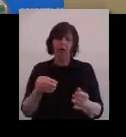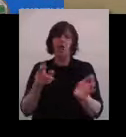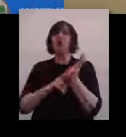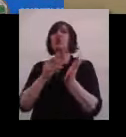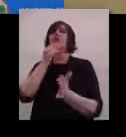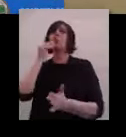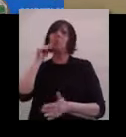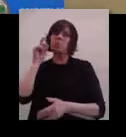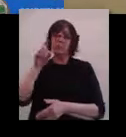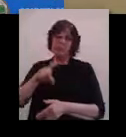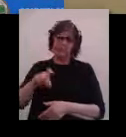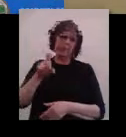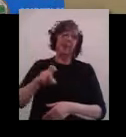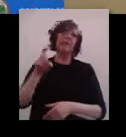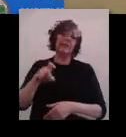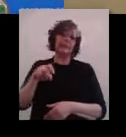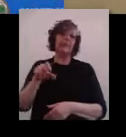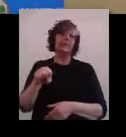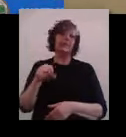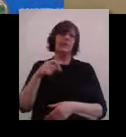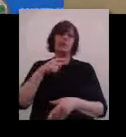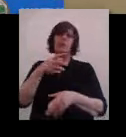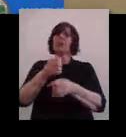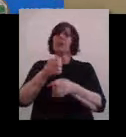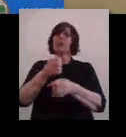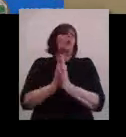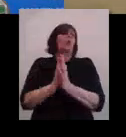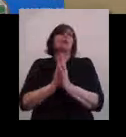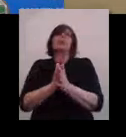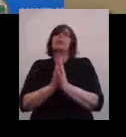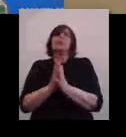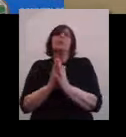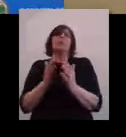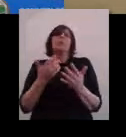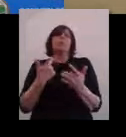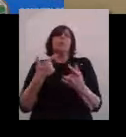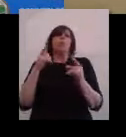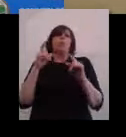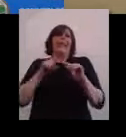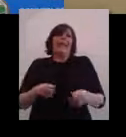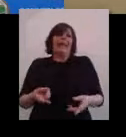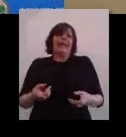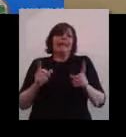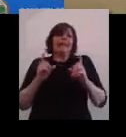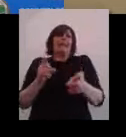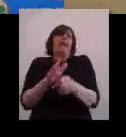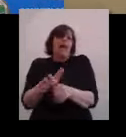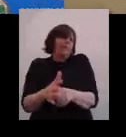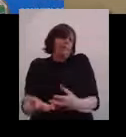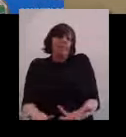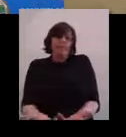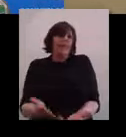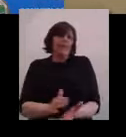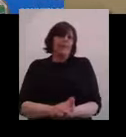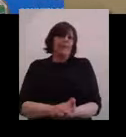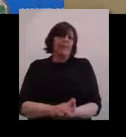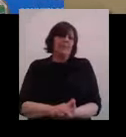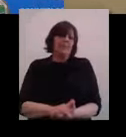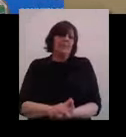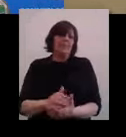getting requests in for PPEs that we just cannot fulfill from healthcare providers across this community. We have been able to